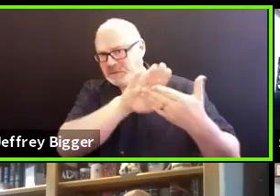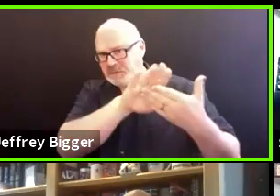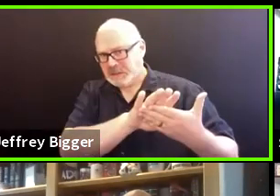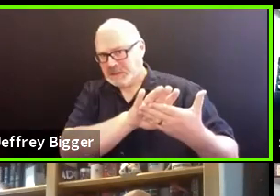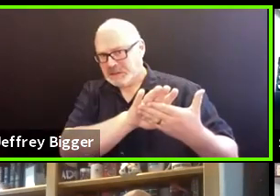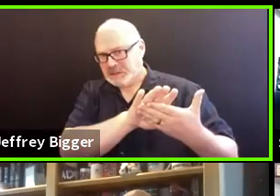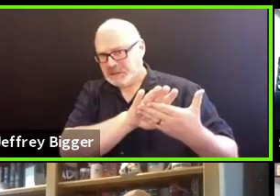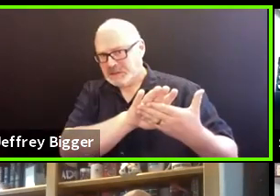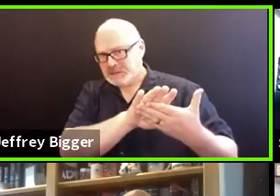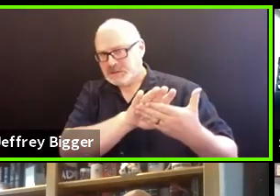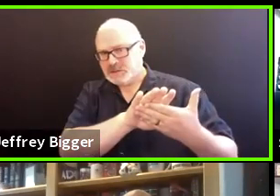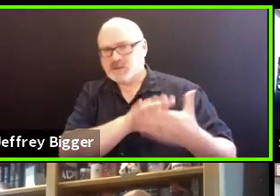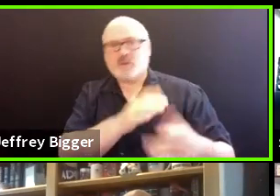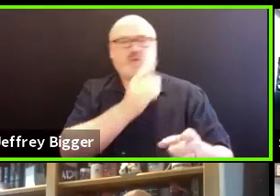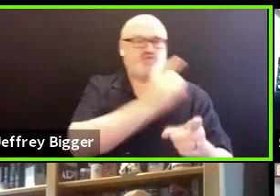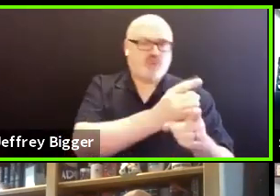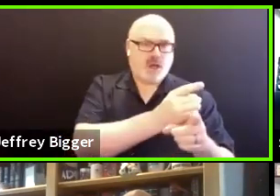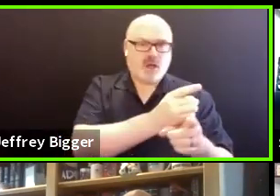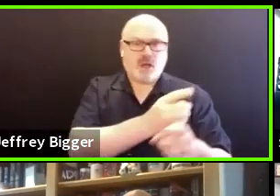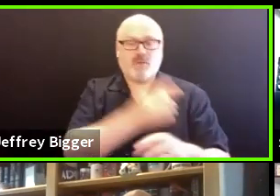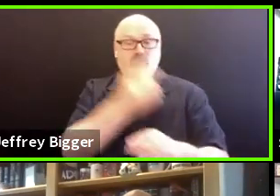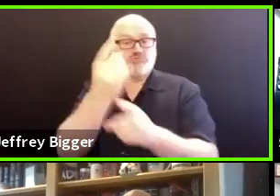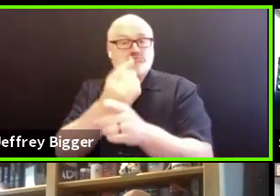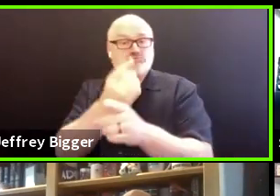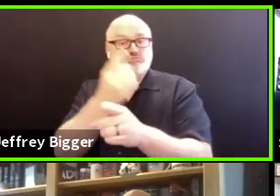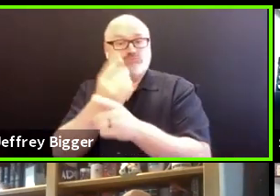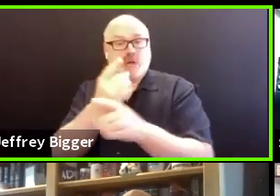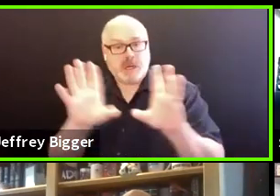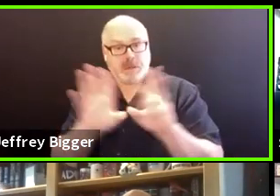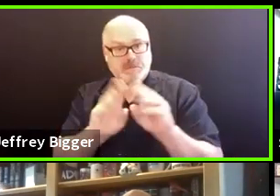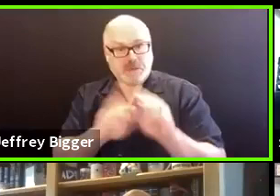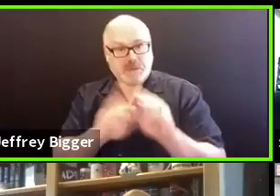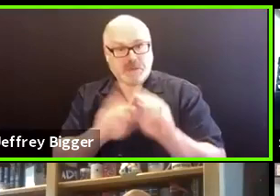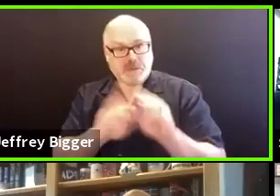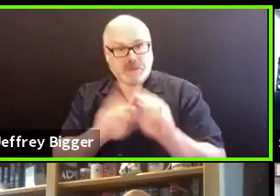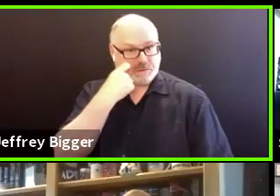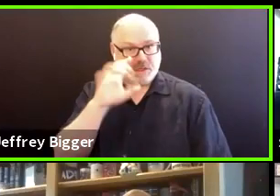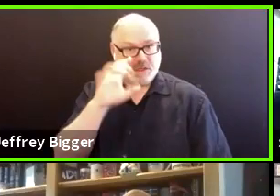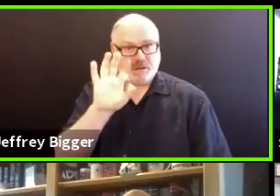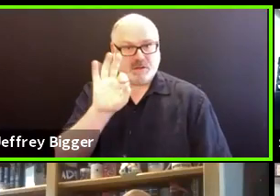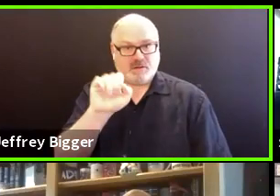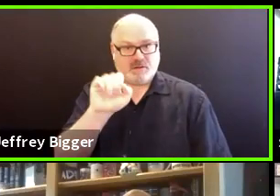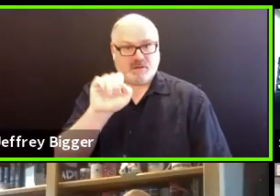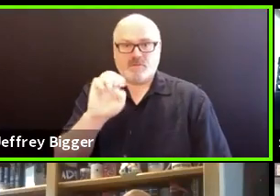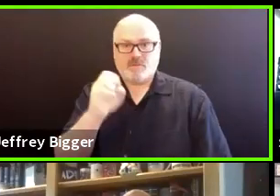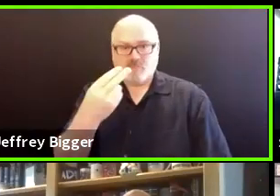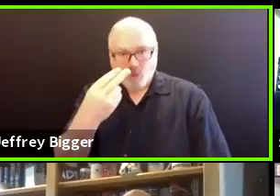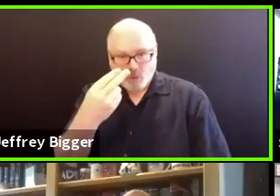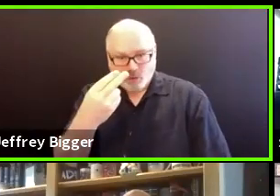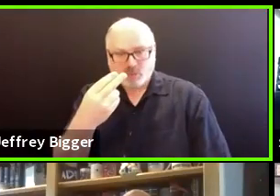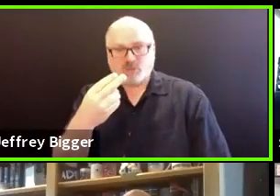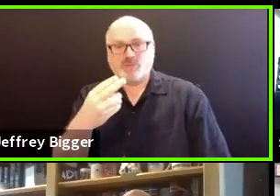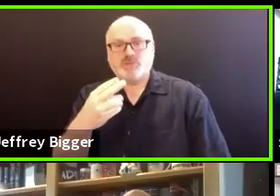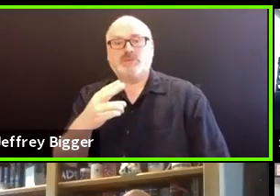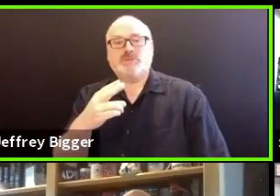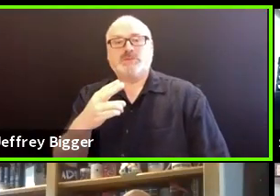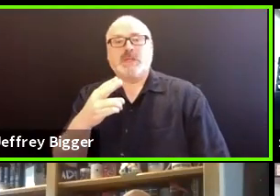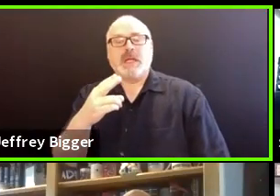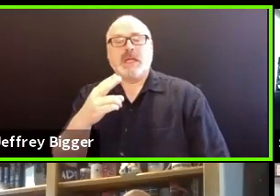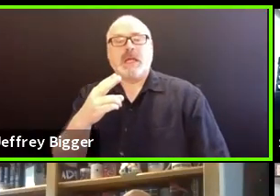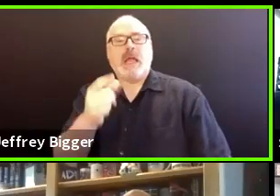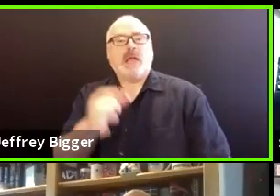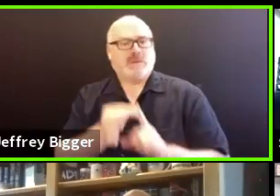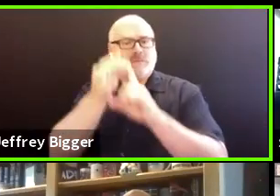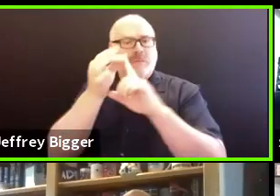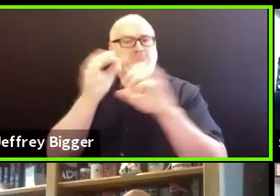minutes. Yes. The regular meeting from February 14th, March 12th, and then the special meeting